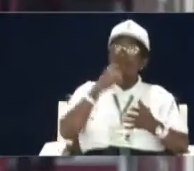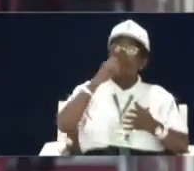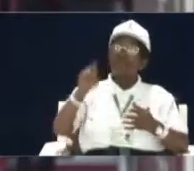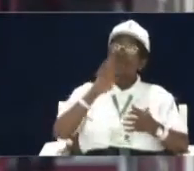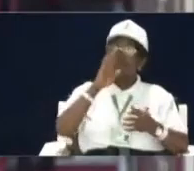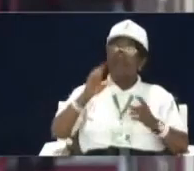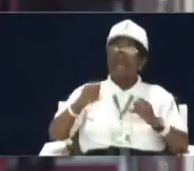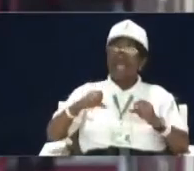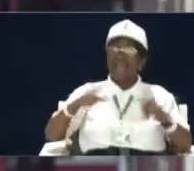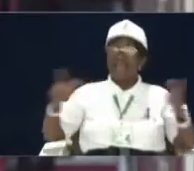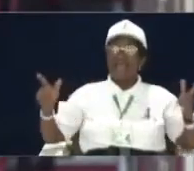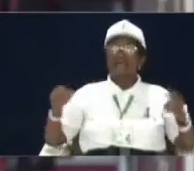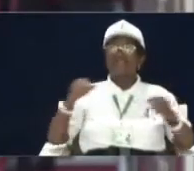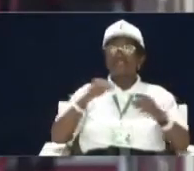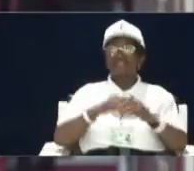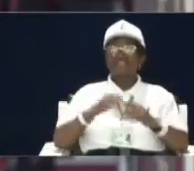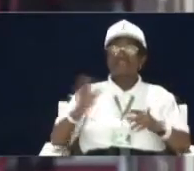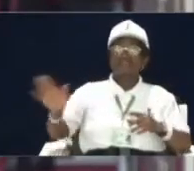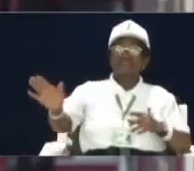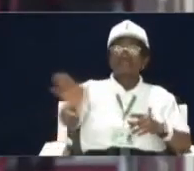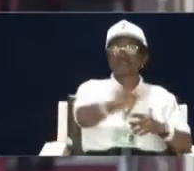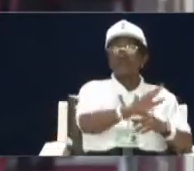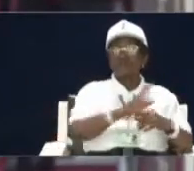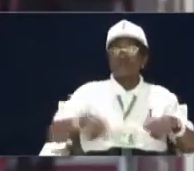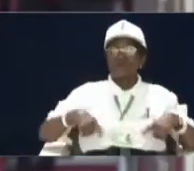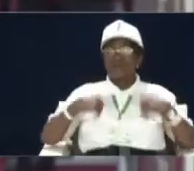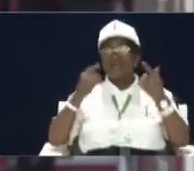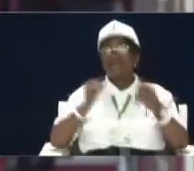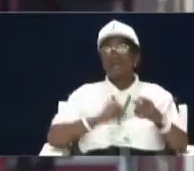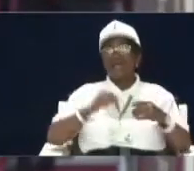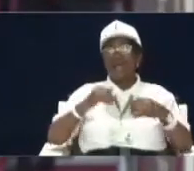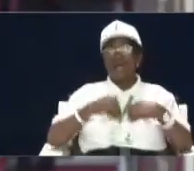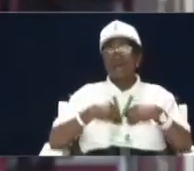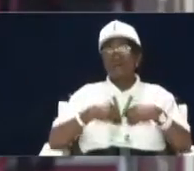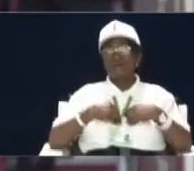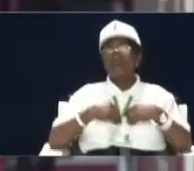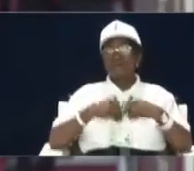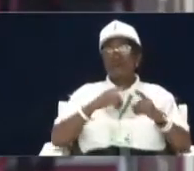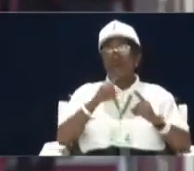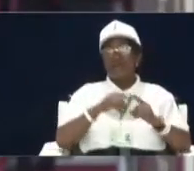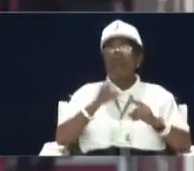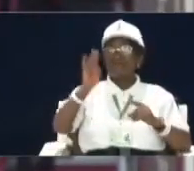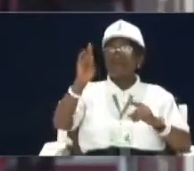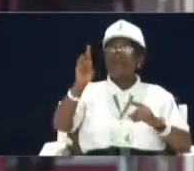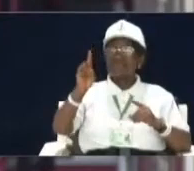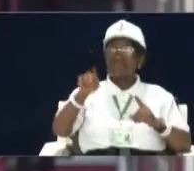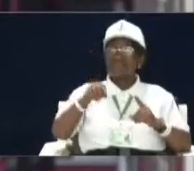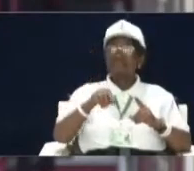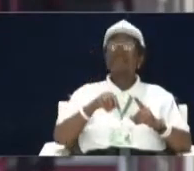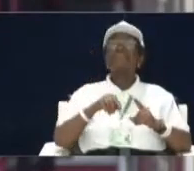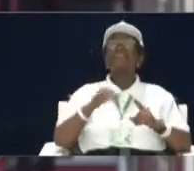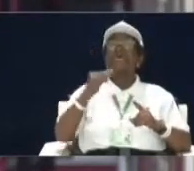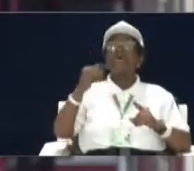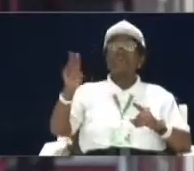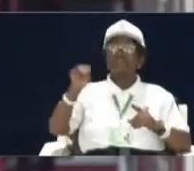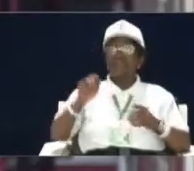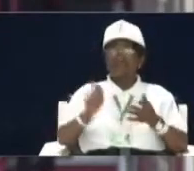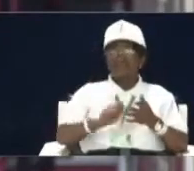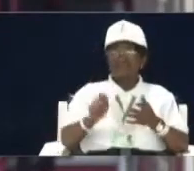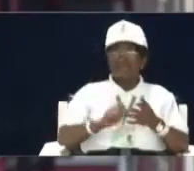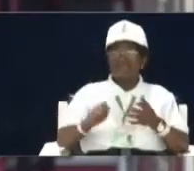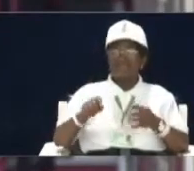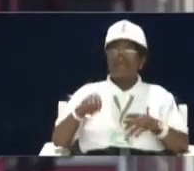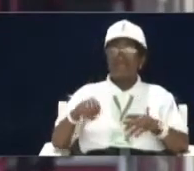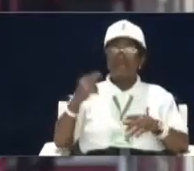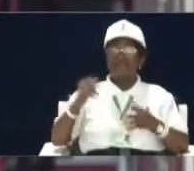life. I have about 7 of them written down, but I will just give you 3. The Holy Spirit will give you the